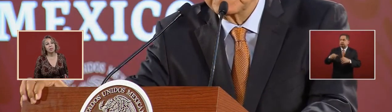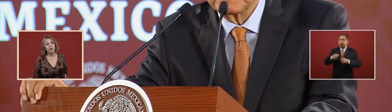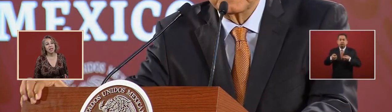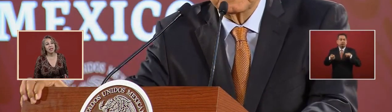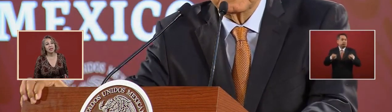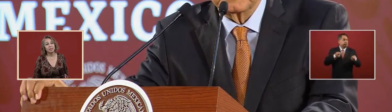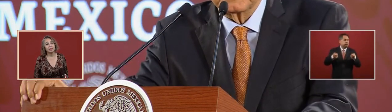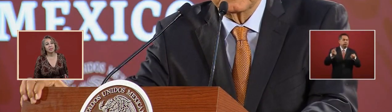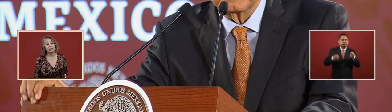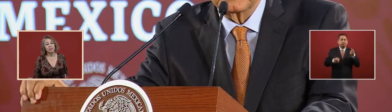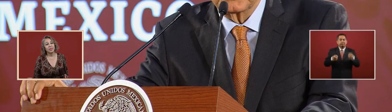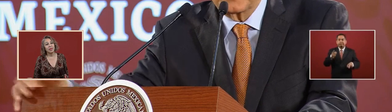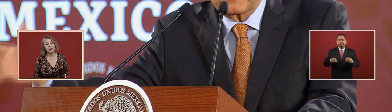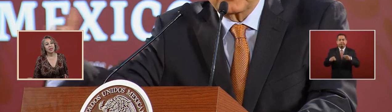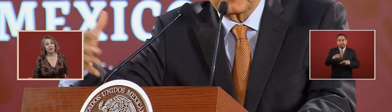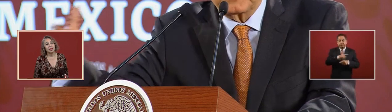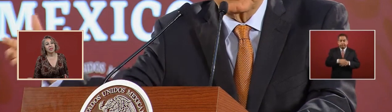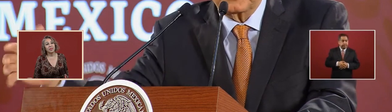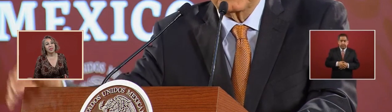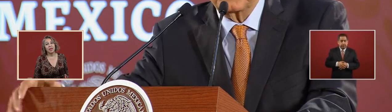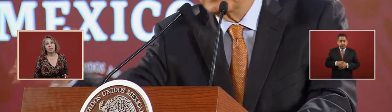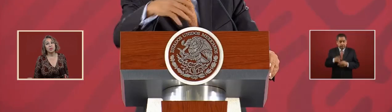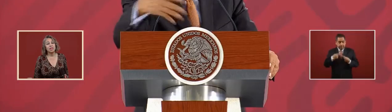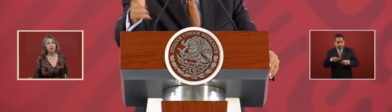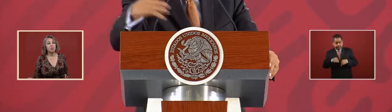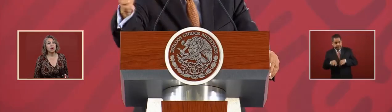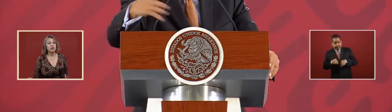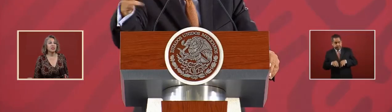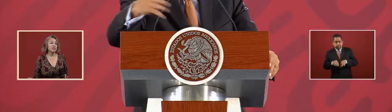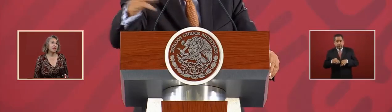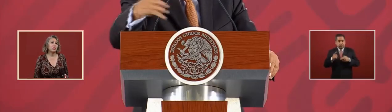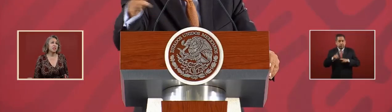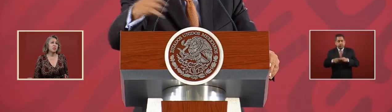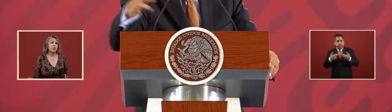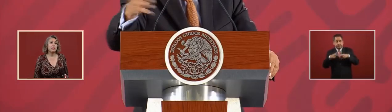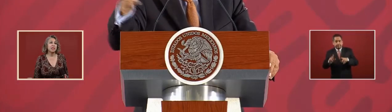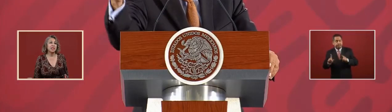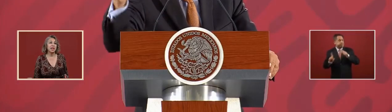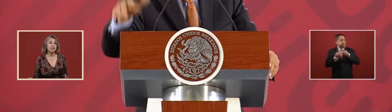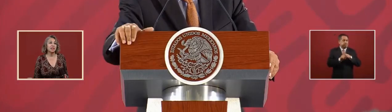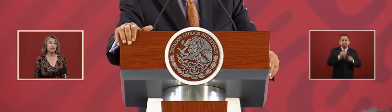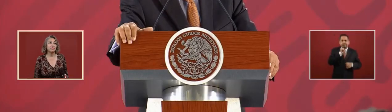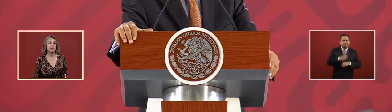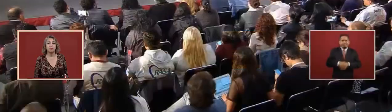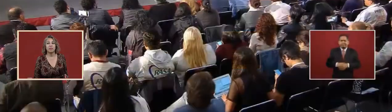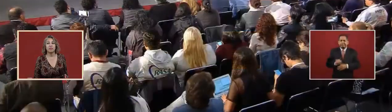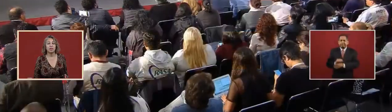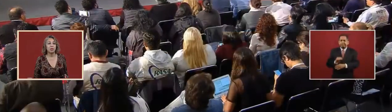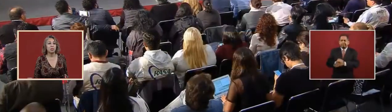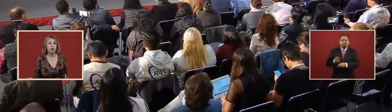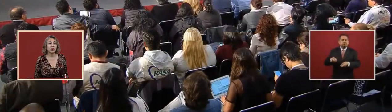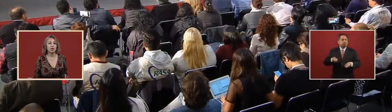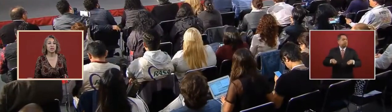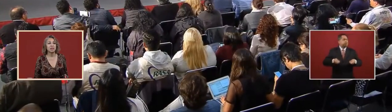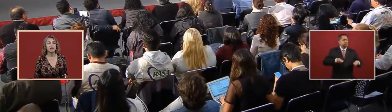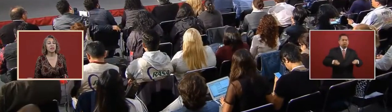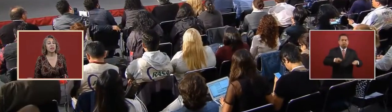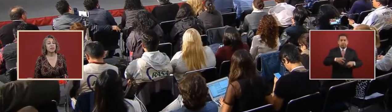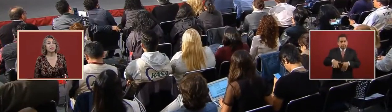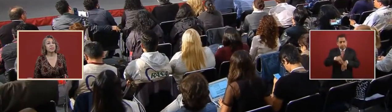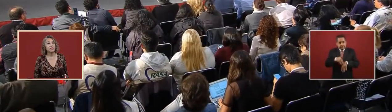that dominated. No eran los trabajadores, it no wasn't the workers. There was ahí, no representation for the